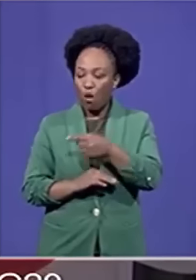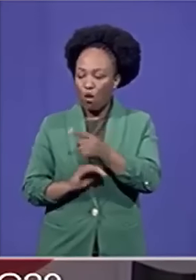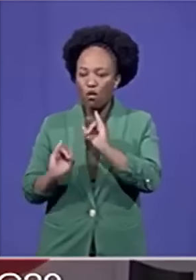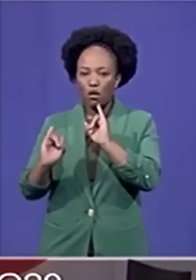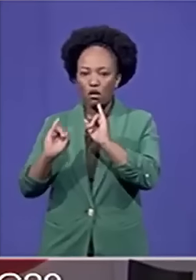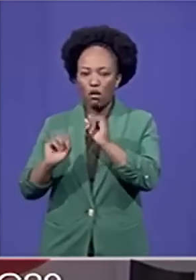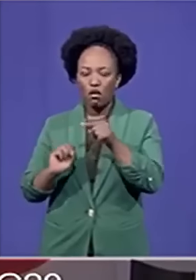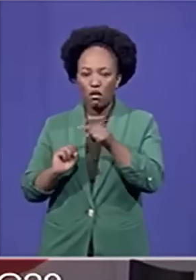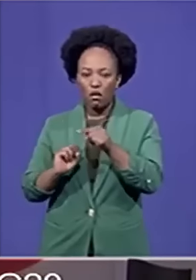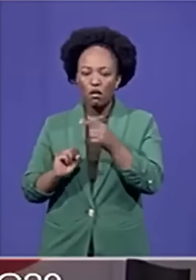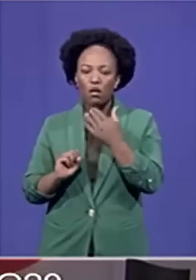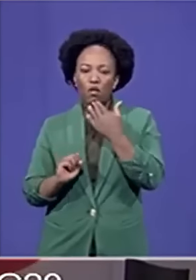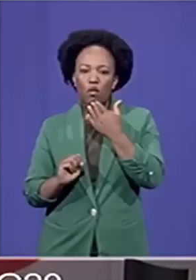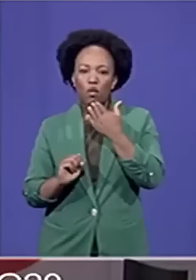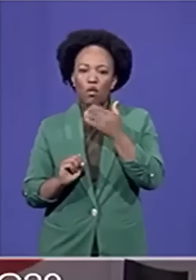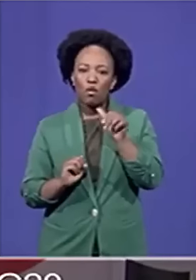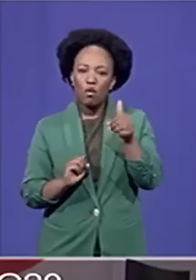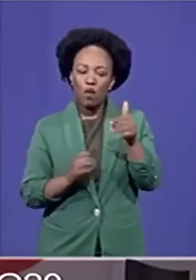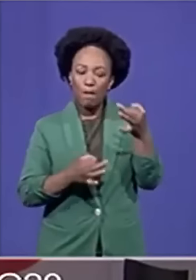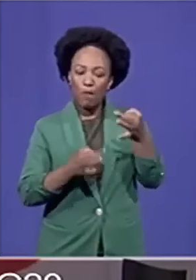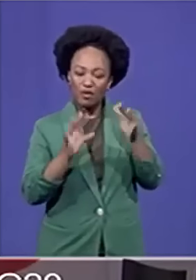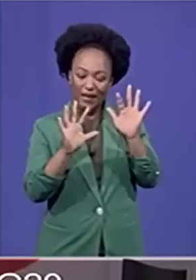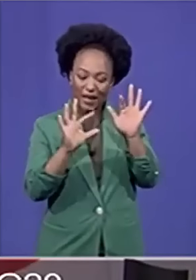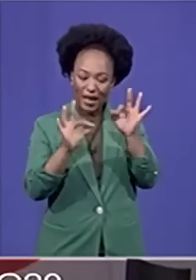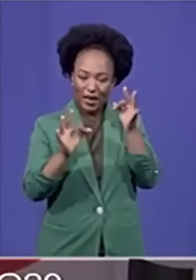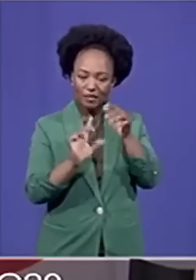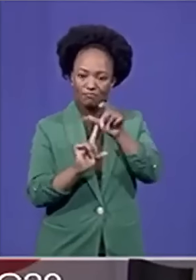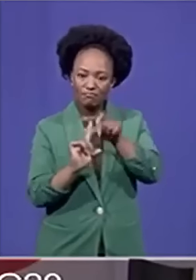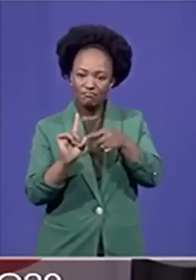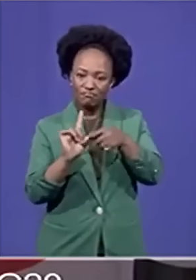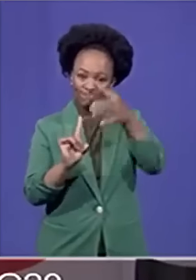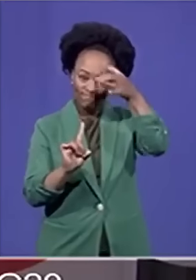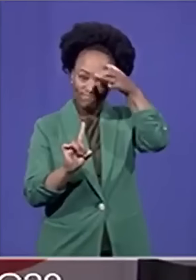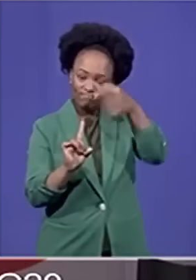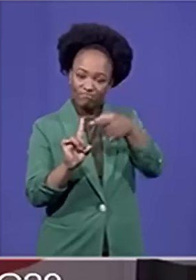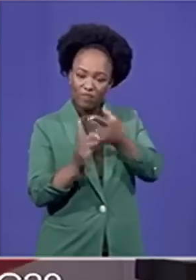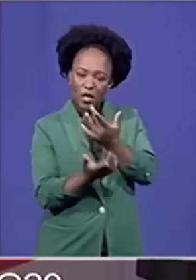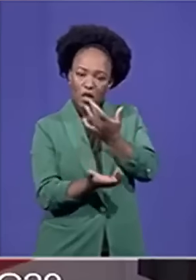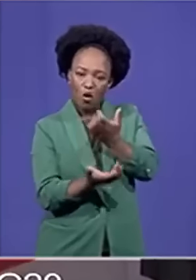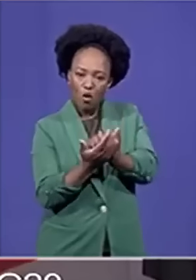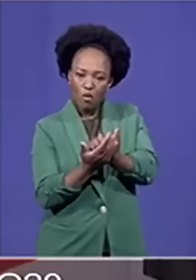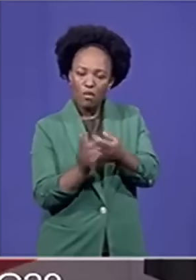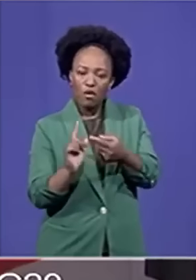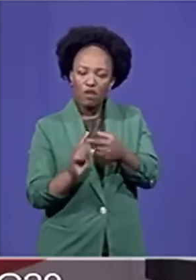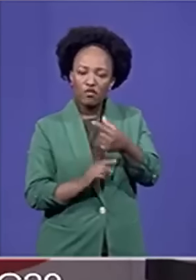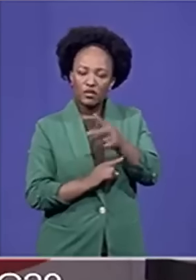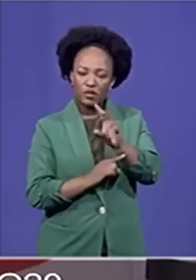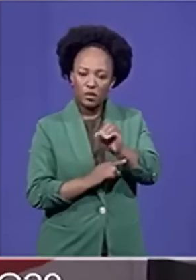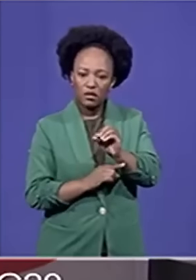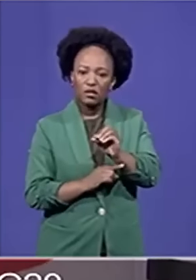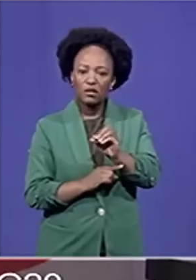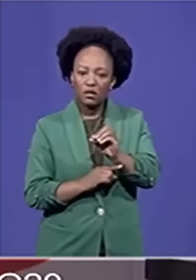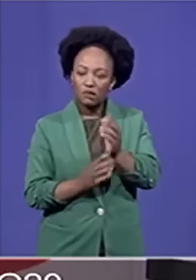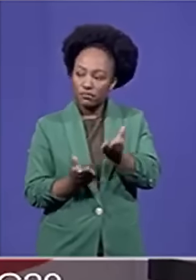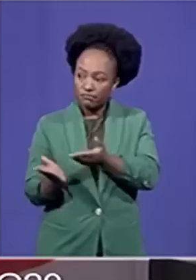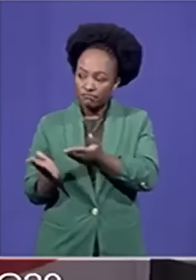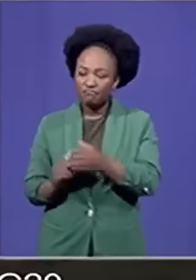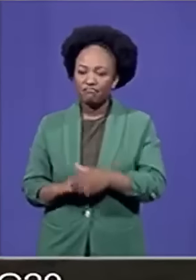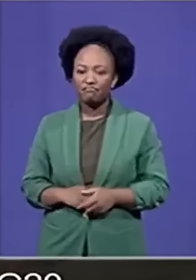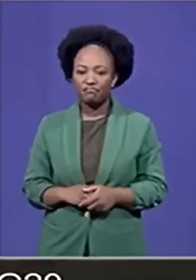hape le mohlophuli wa dipolotiki ebile e le setsibi sa economy ka ditaba tsa G20, mme ke tla fetela go